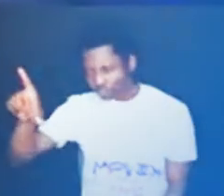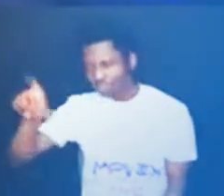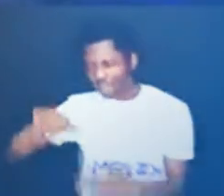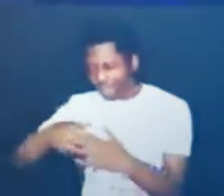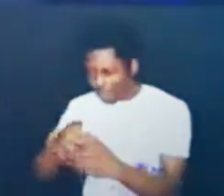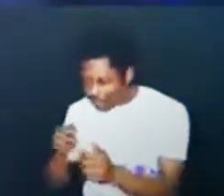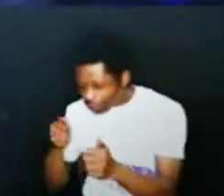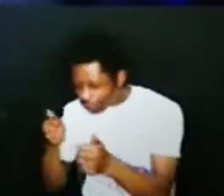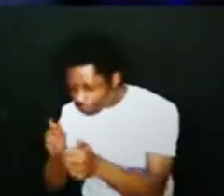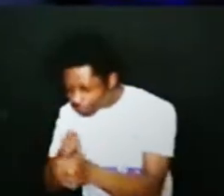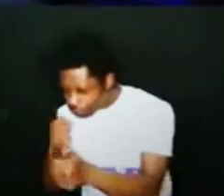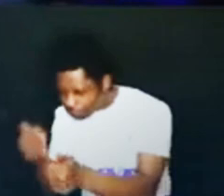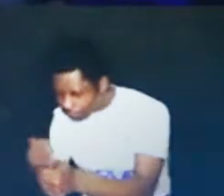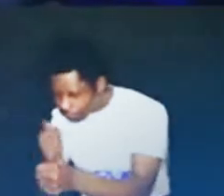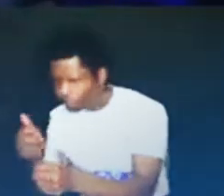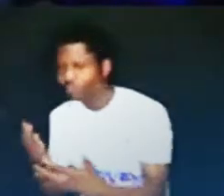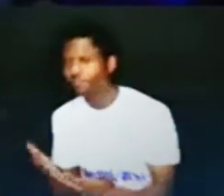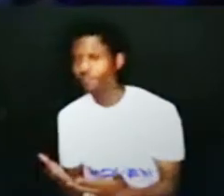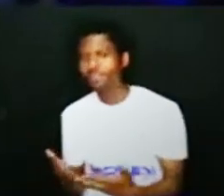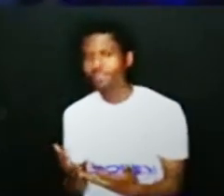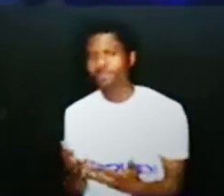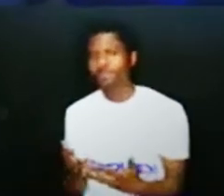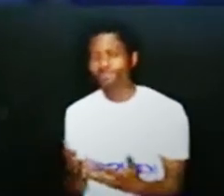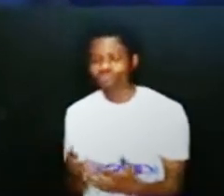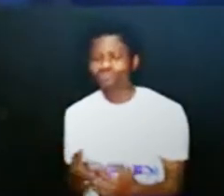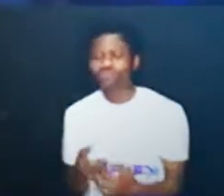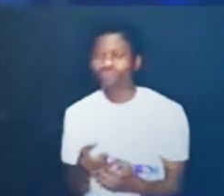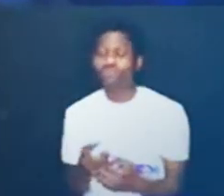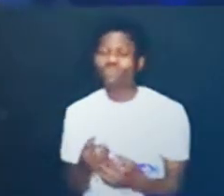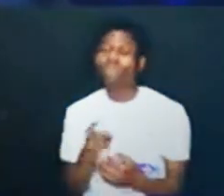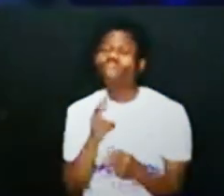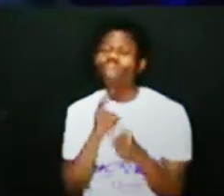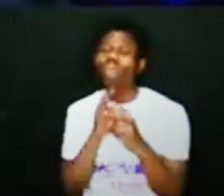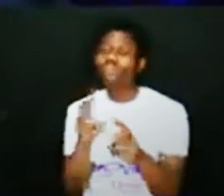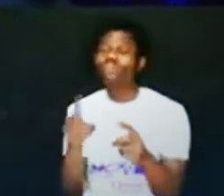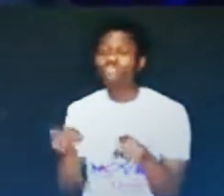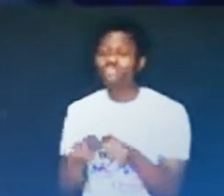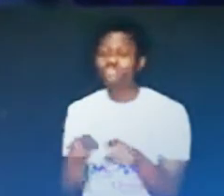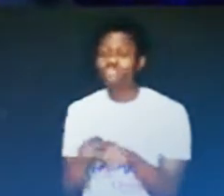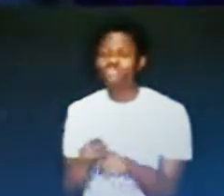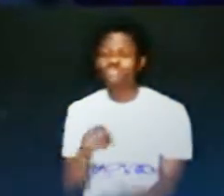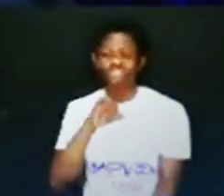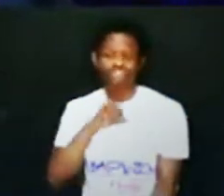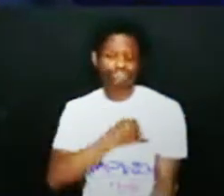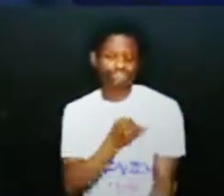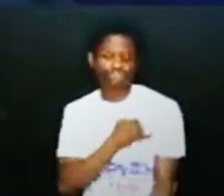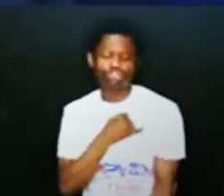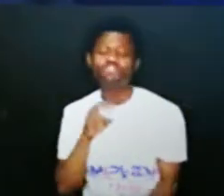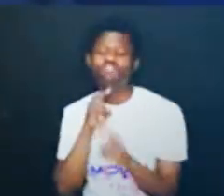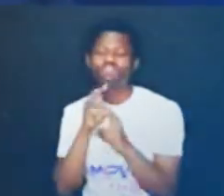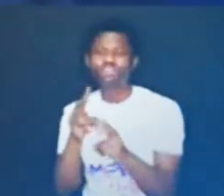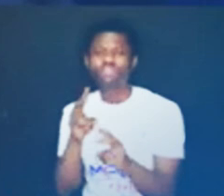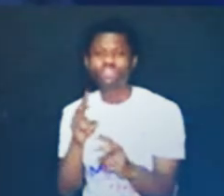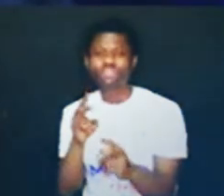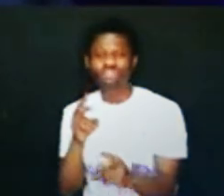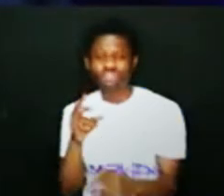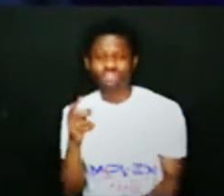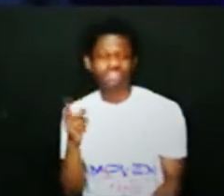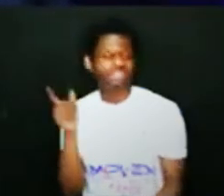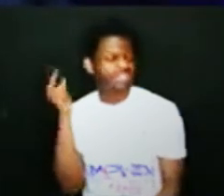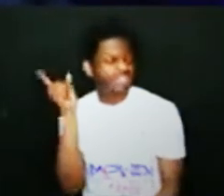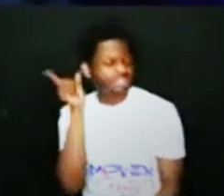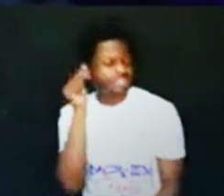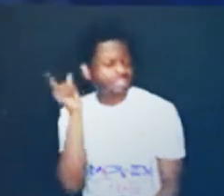The voice, like Joseph's voice, in the ears of his brothers, excites